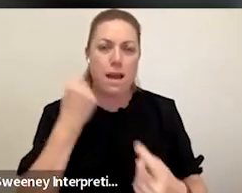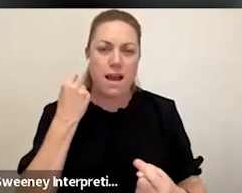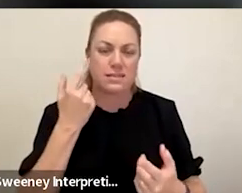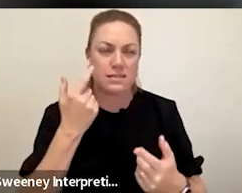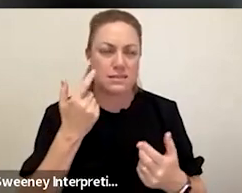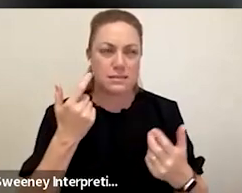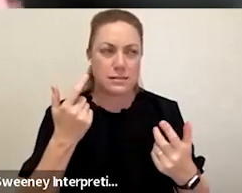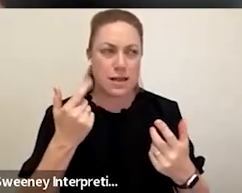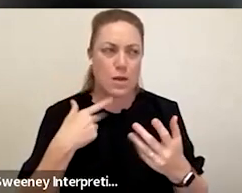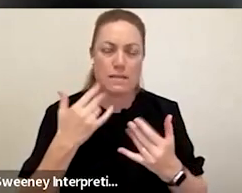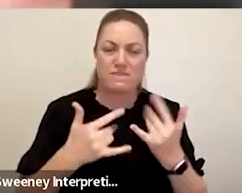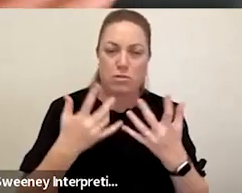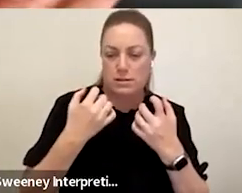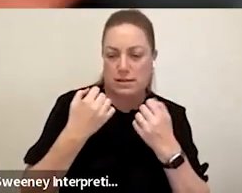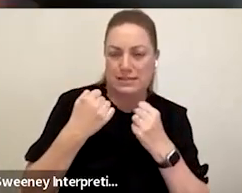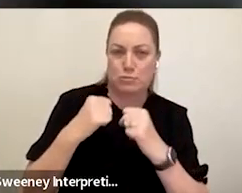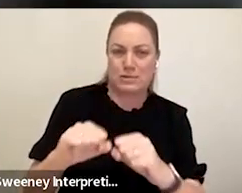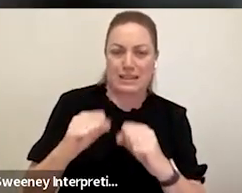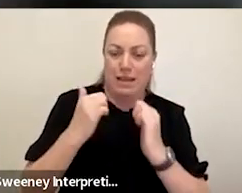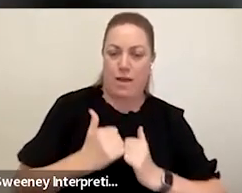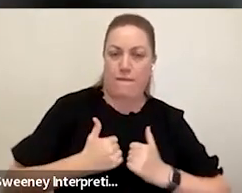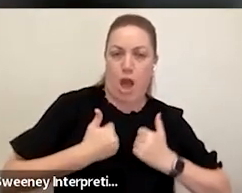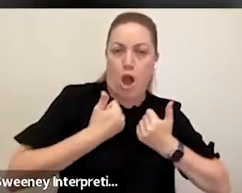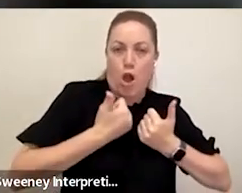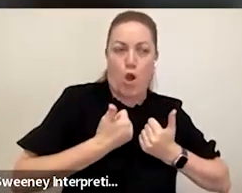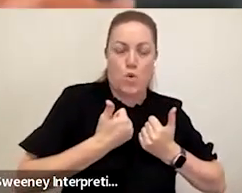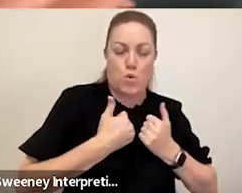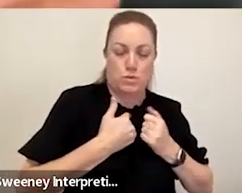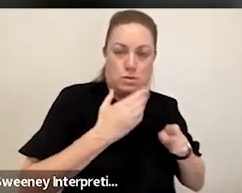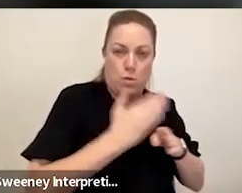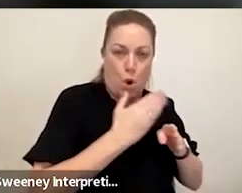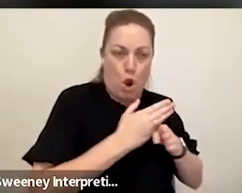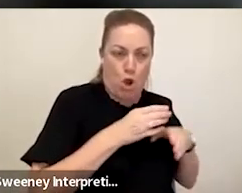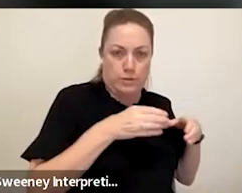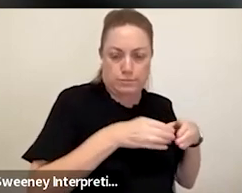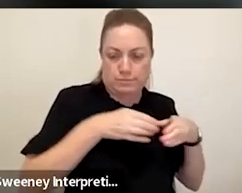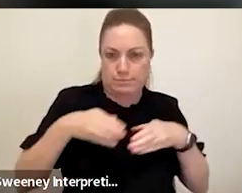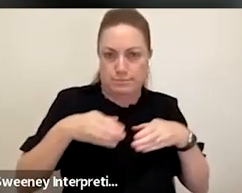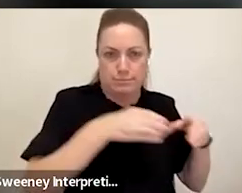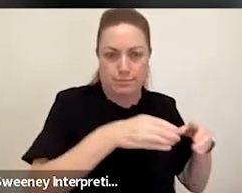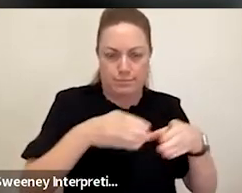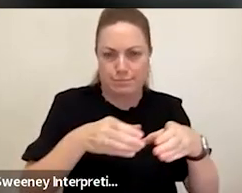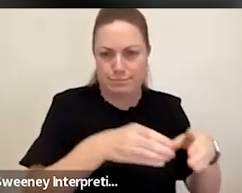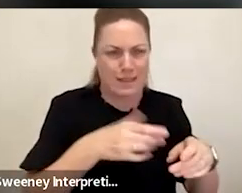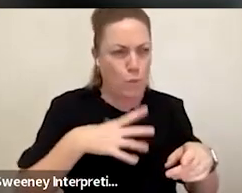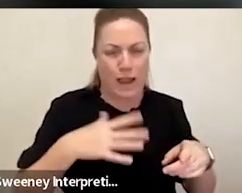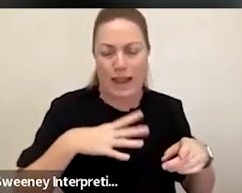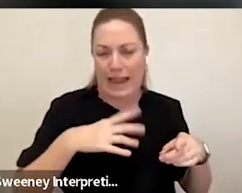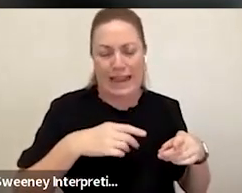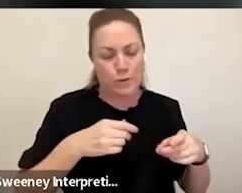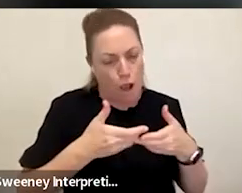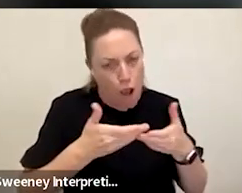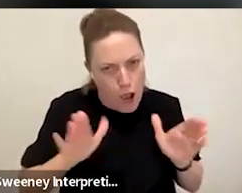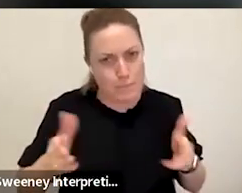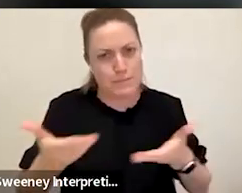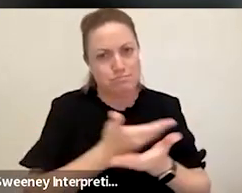over our spheres of influence, and I think we really need to break down those bubbles and talk between spheres. In particular, in disability